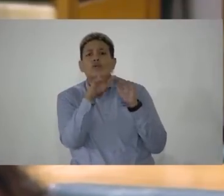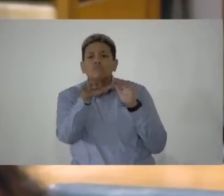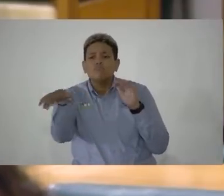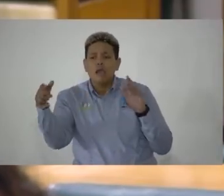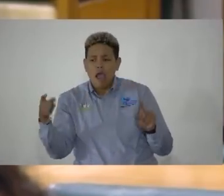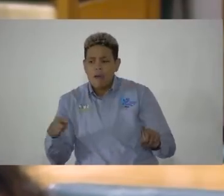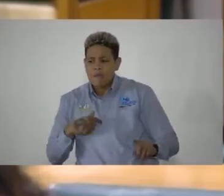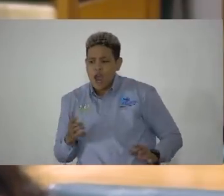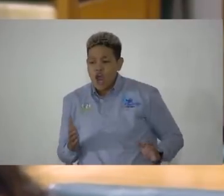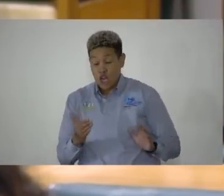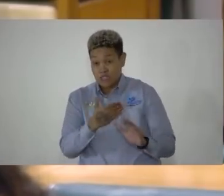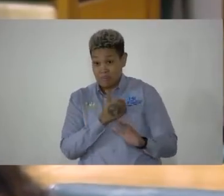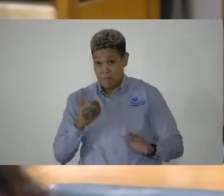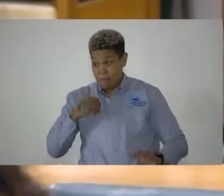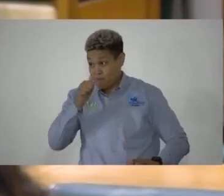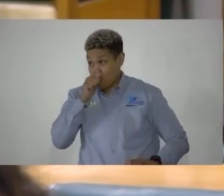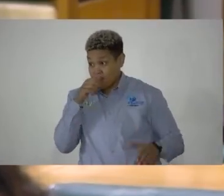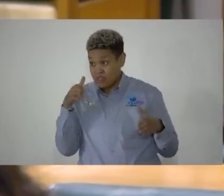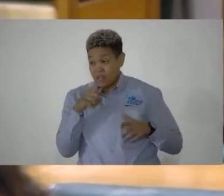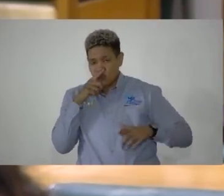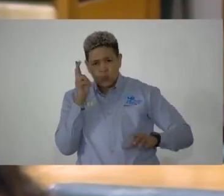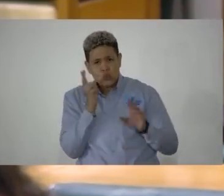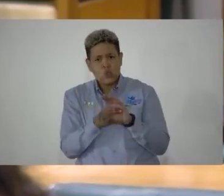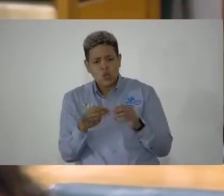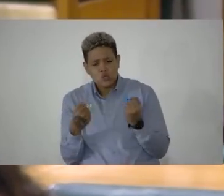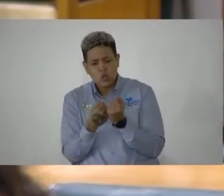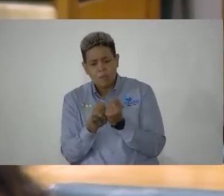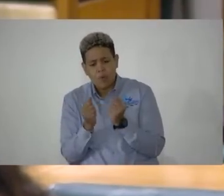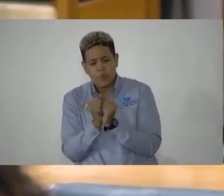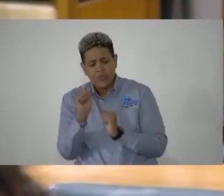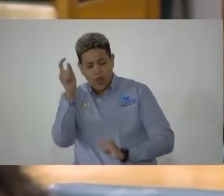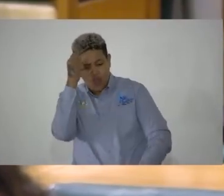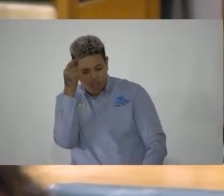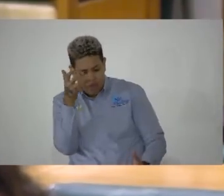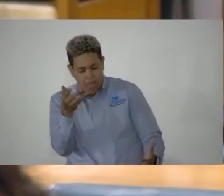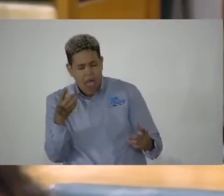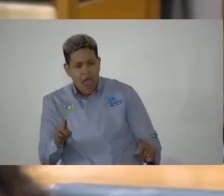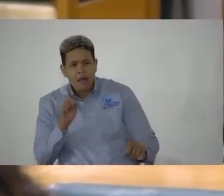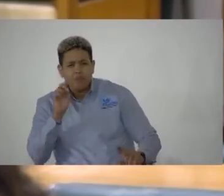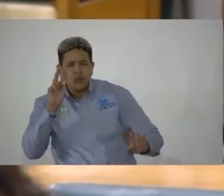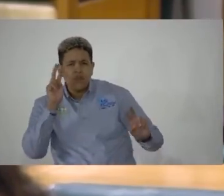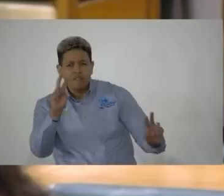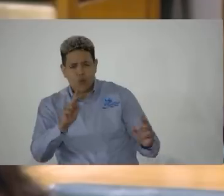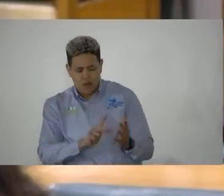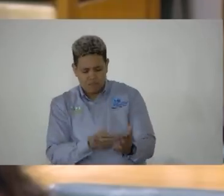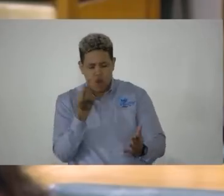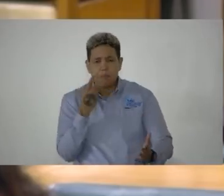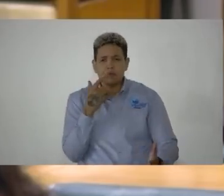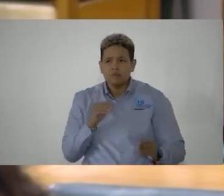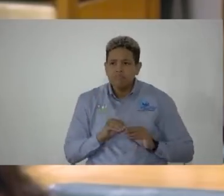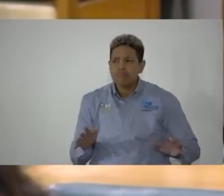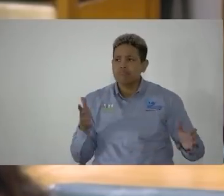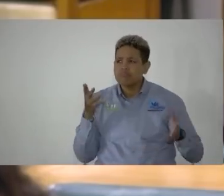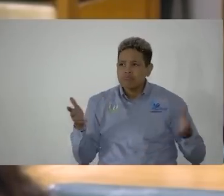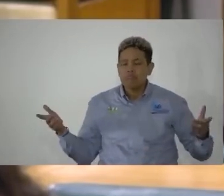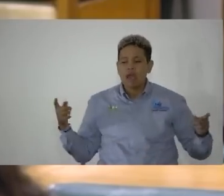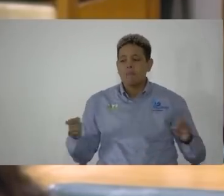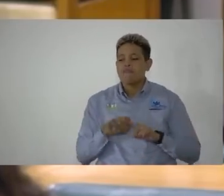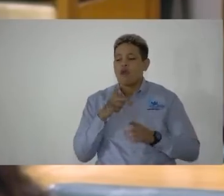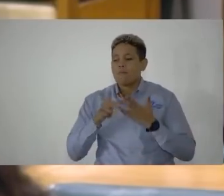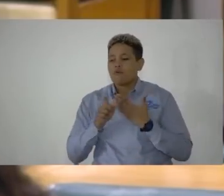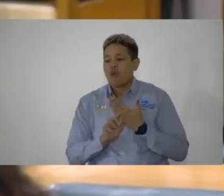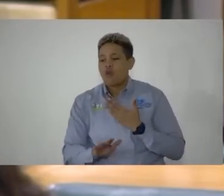I urge members of the private sector to join forces with the government with a view of doubling the output from the program.